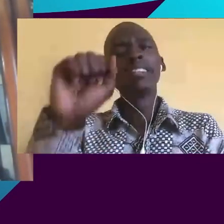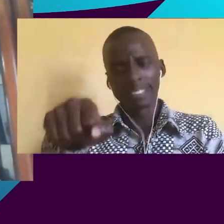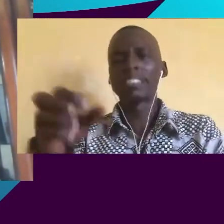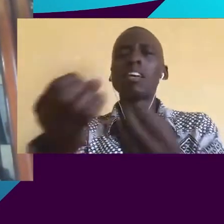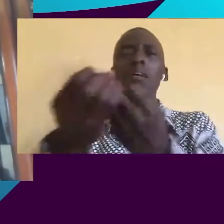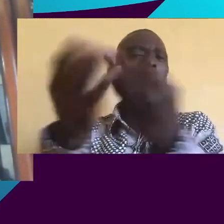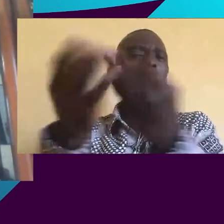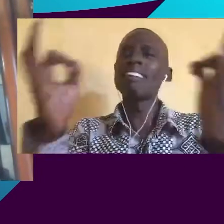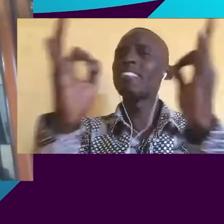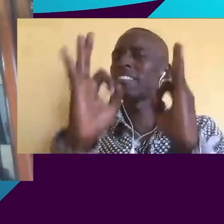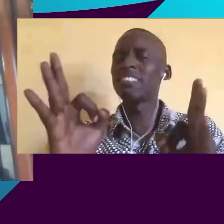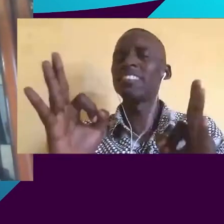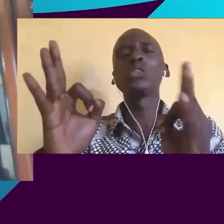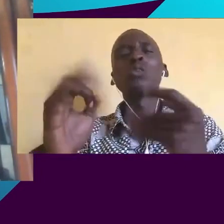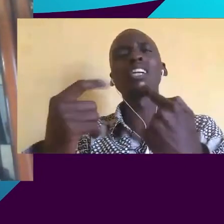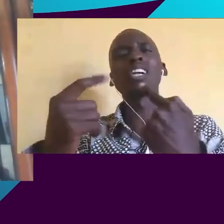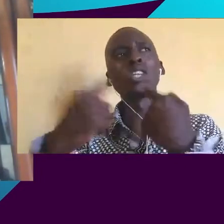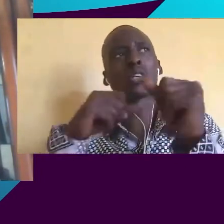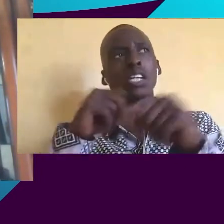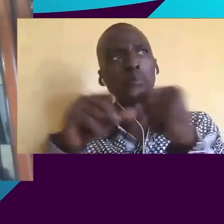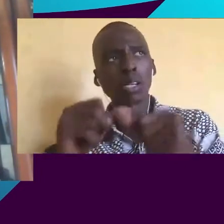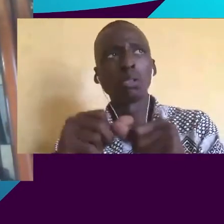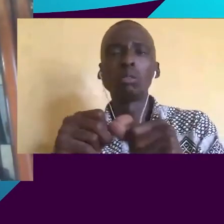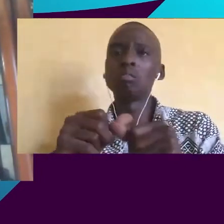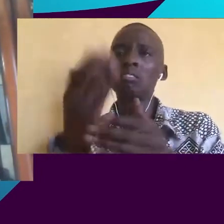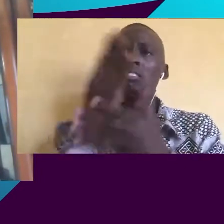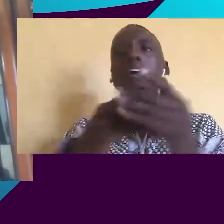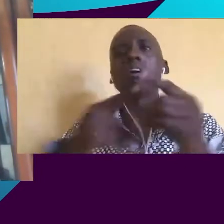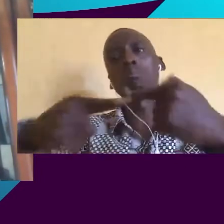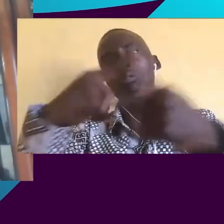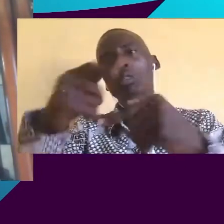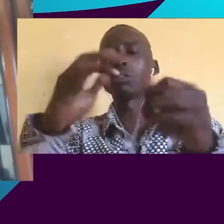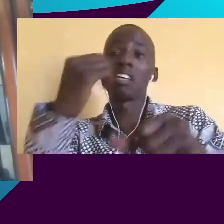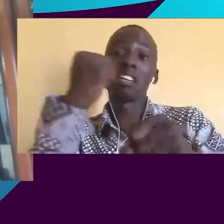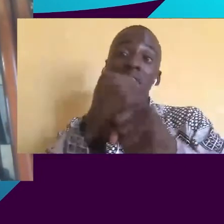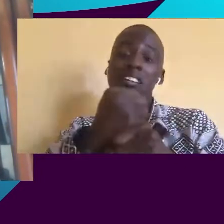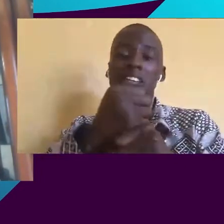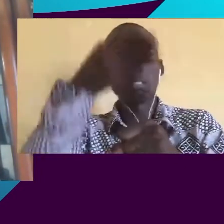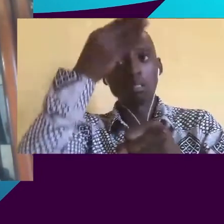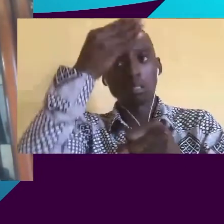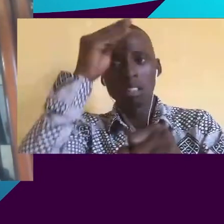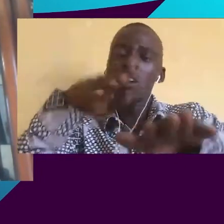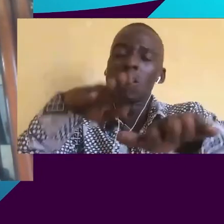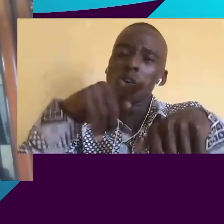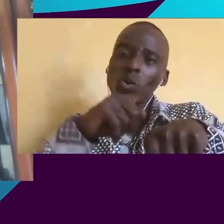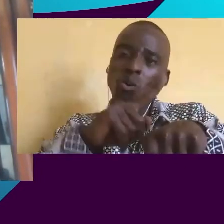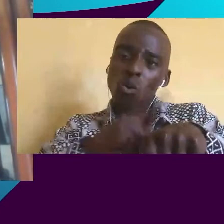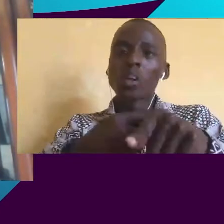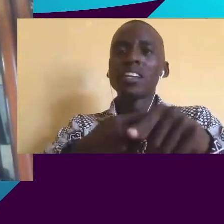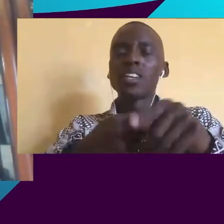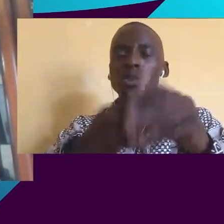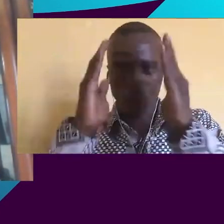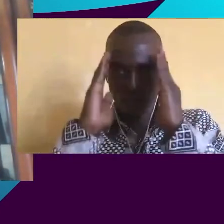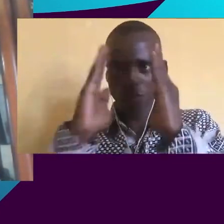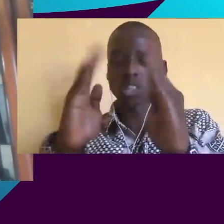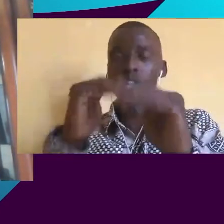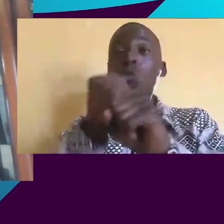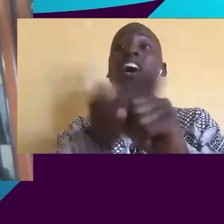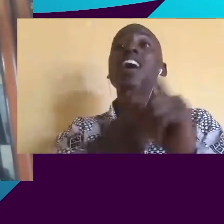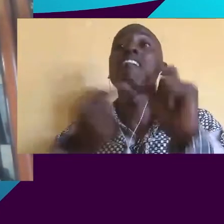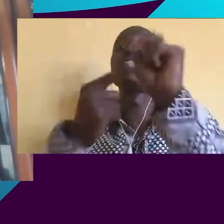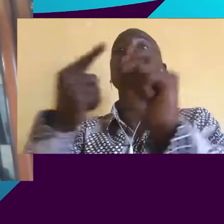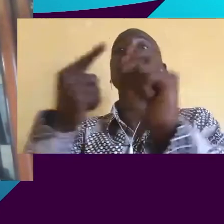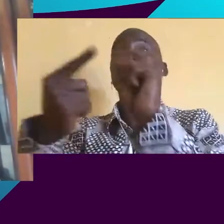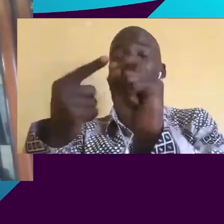can look at. The long-term progression of the girl child. When do we tap her? When do we put in it? Do we have specific? Because I